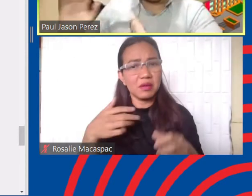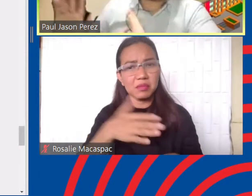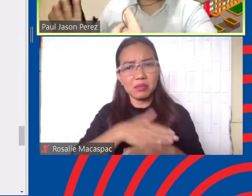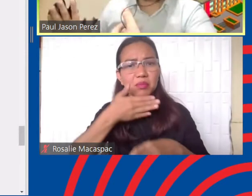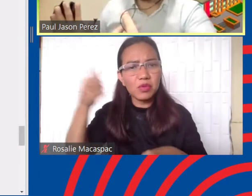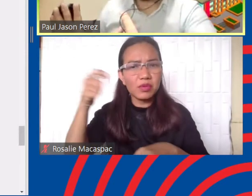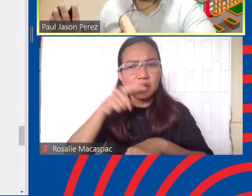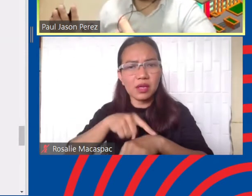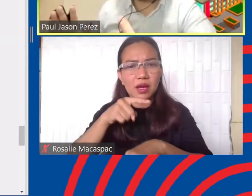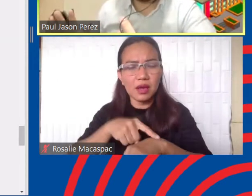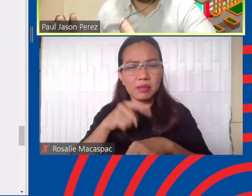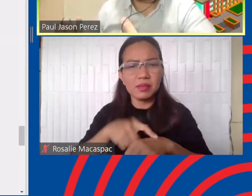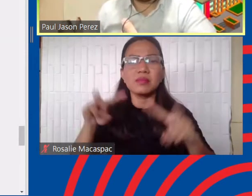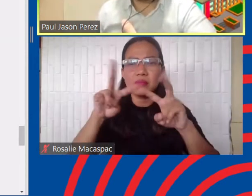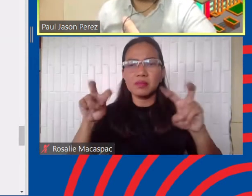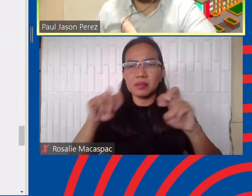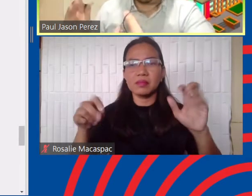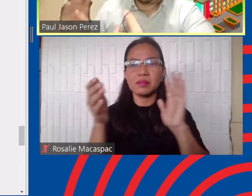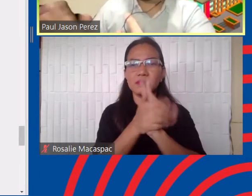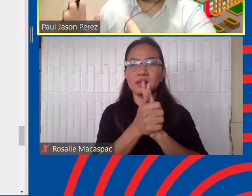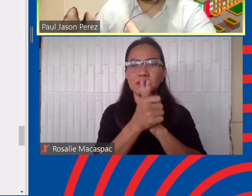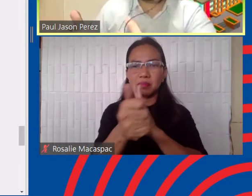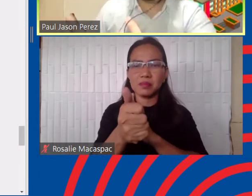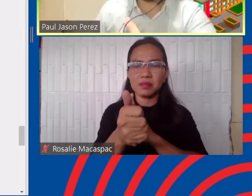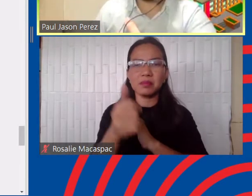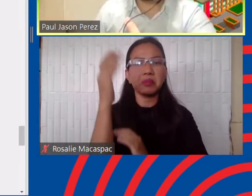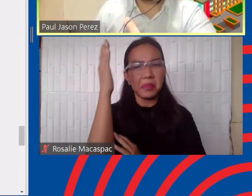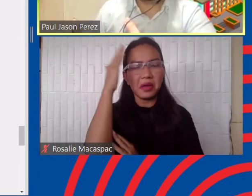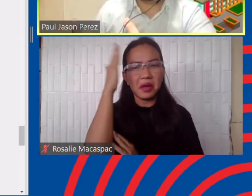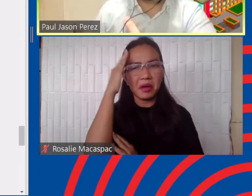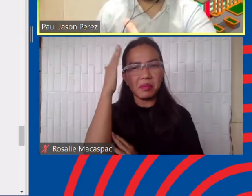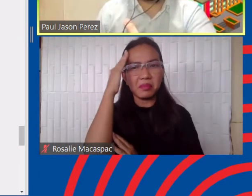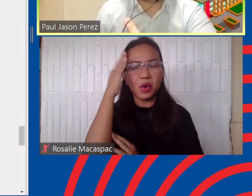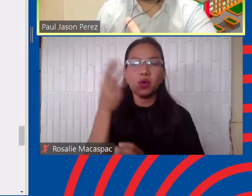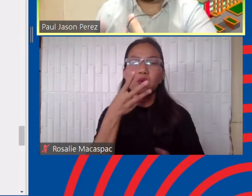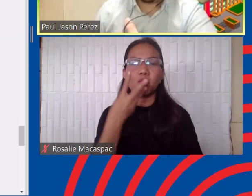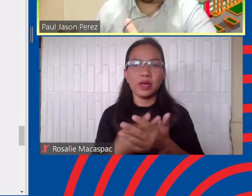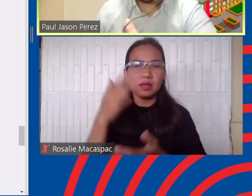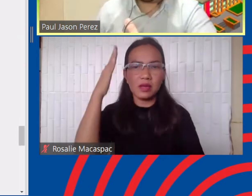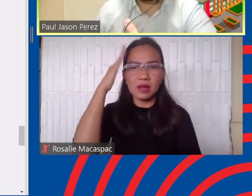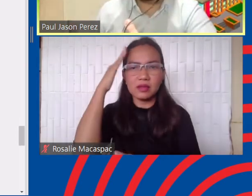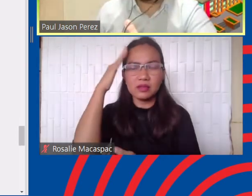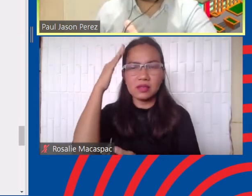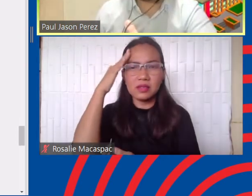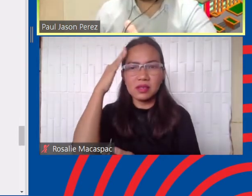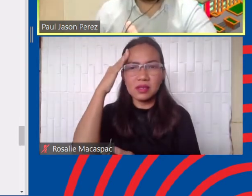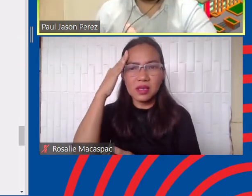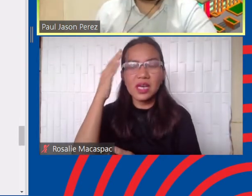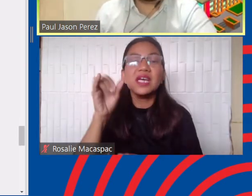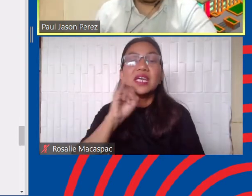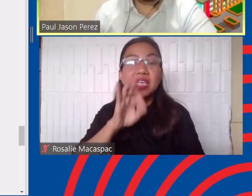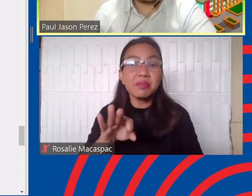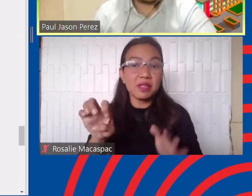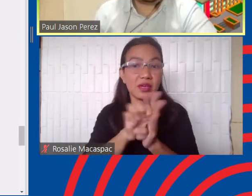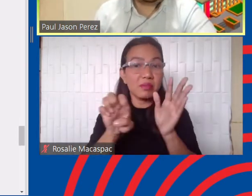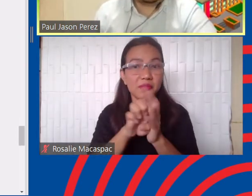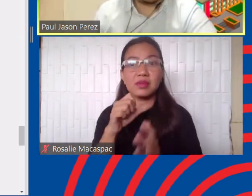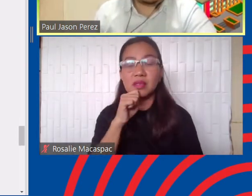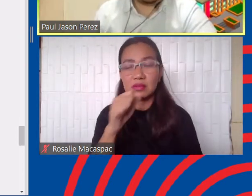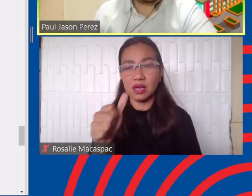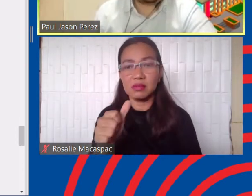the experts. No, they may be familiar with this one. So, but just in case they are not, no, then we